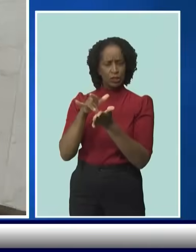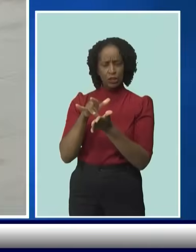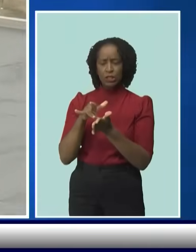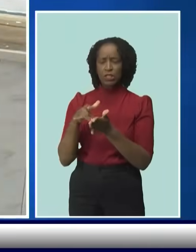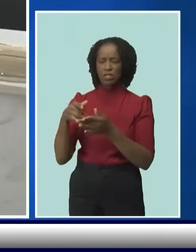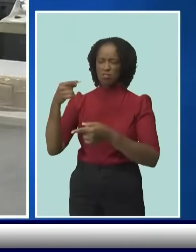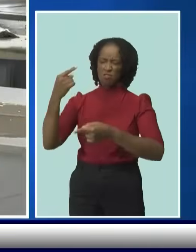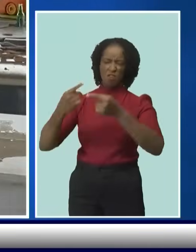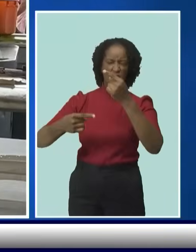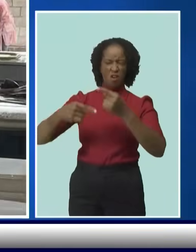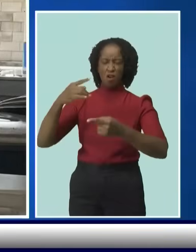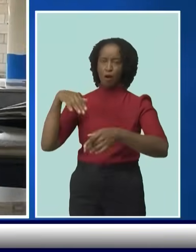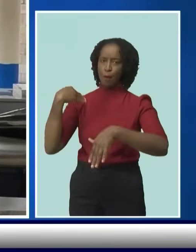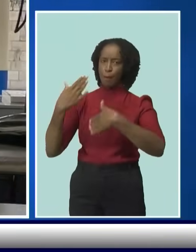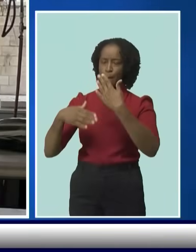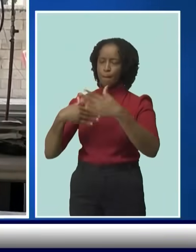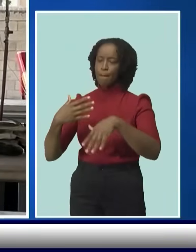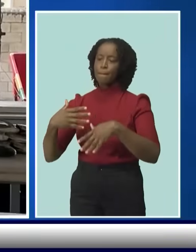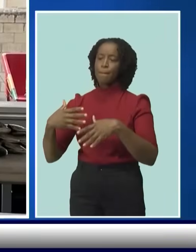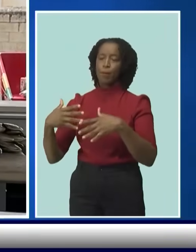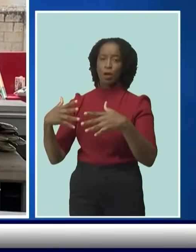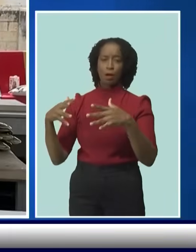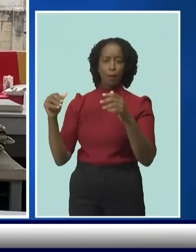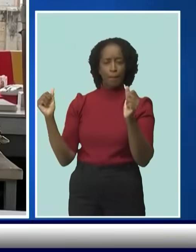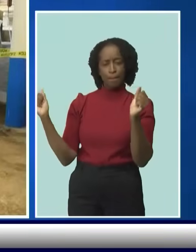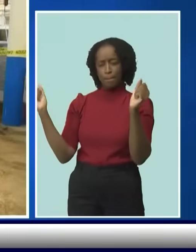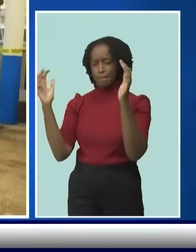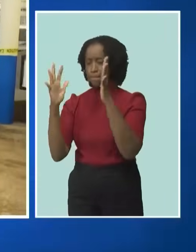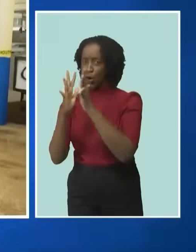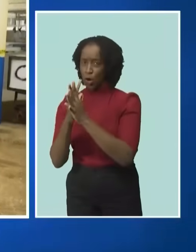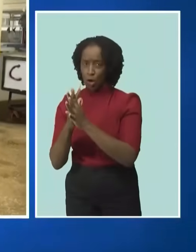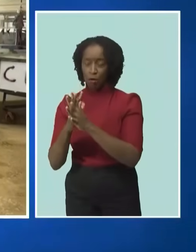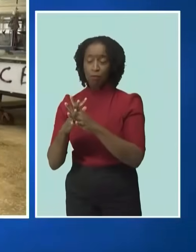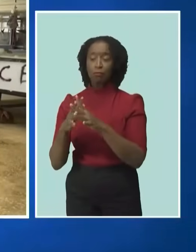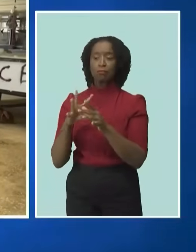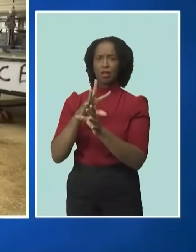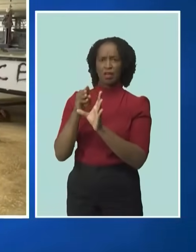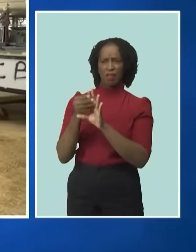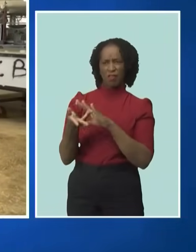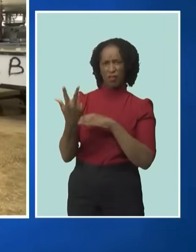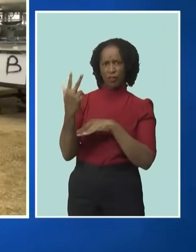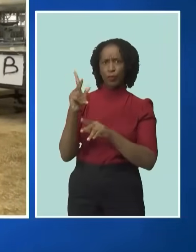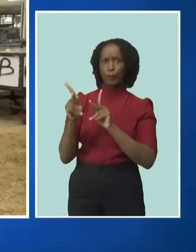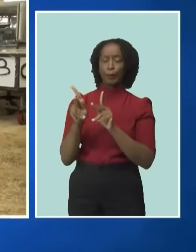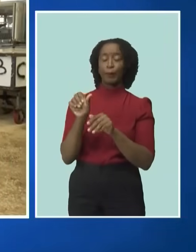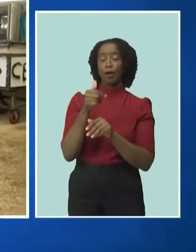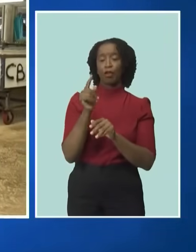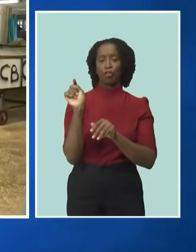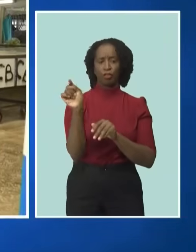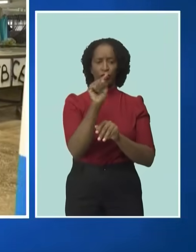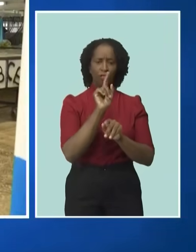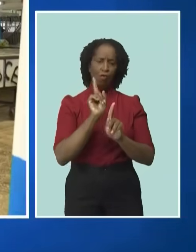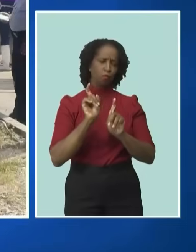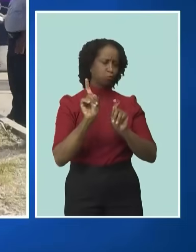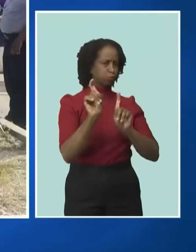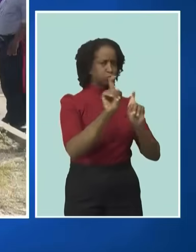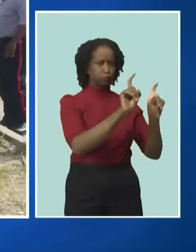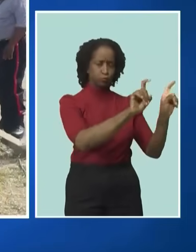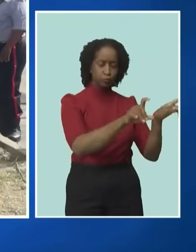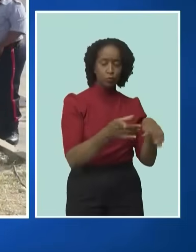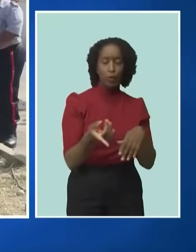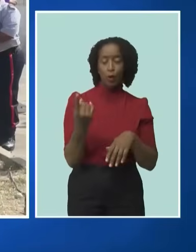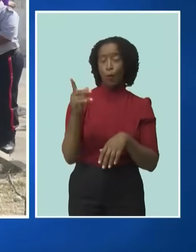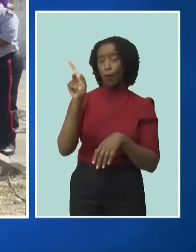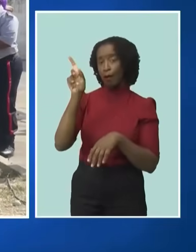a bloody battle involving 3 of them. It sent other users of the facility scampering for safety. At the end of it, 1 man